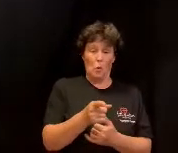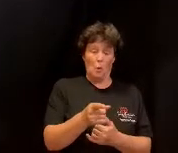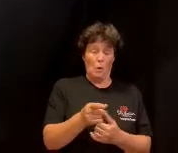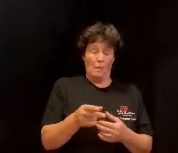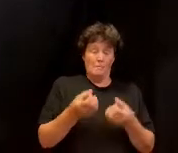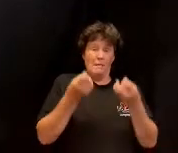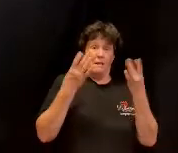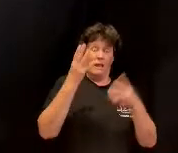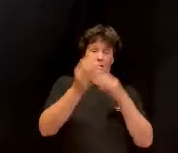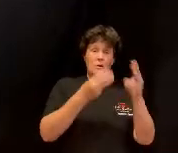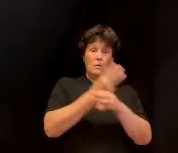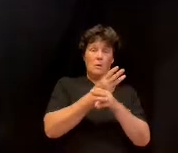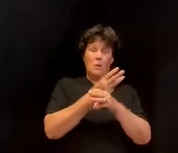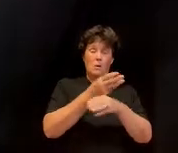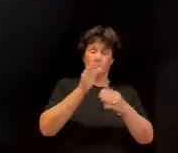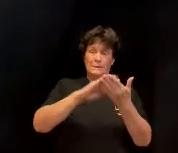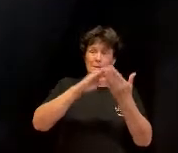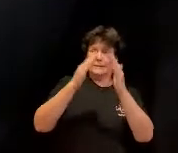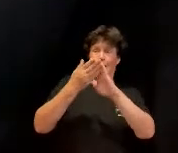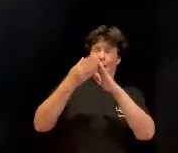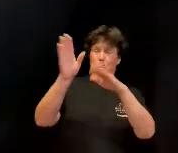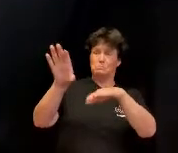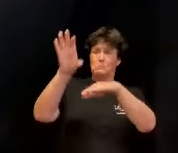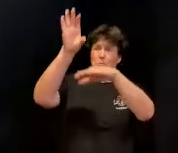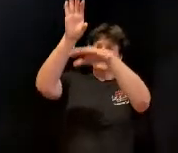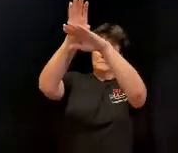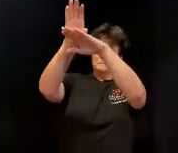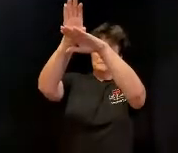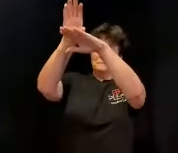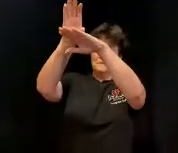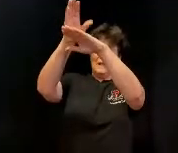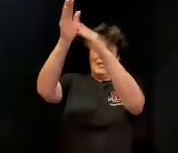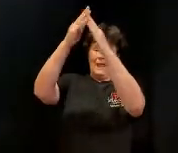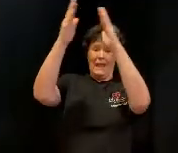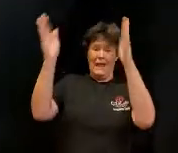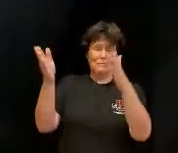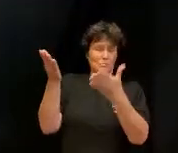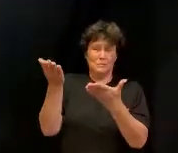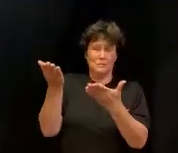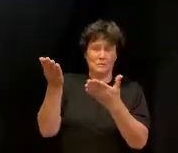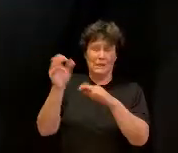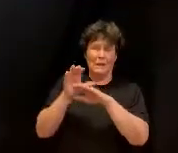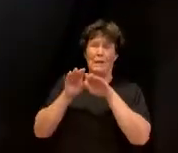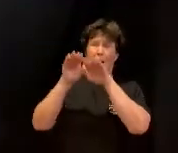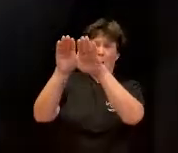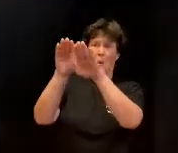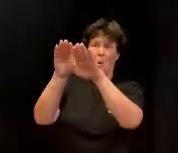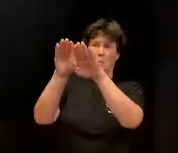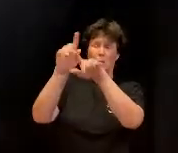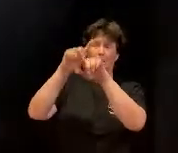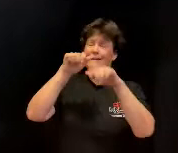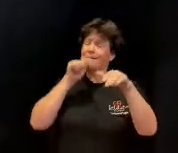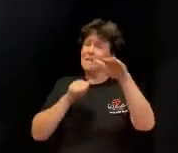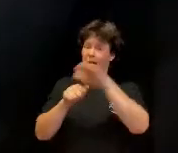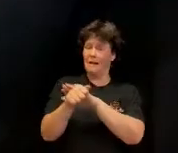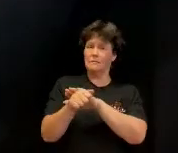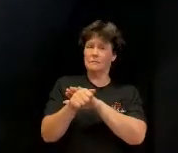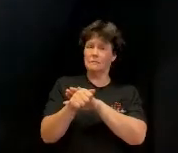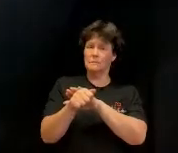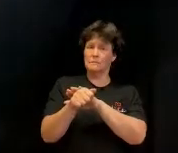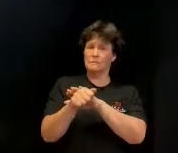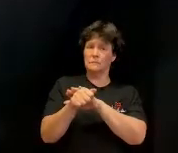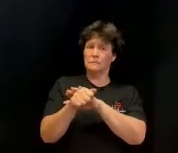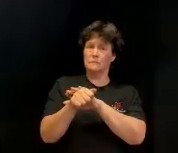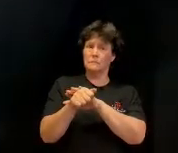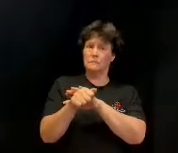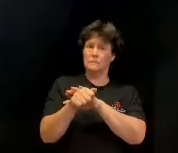the world. A city that's set on a hill cannot be hidden. I think it's interesting. Again, I talked about this already, I think, in some point over the last couple weeks.